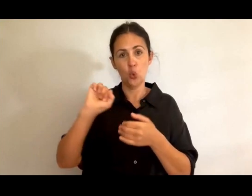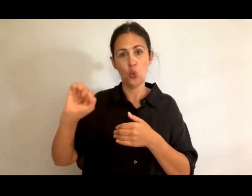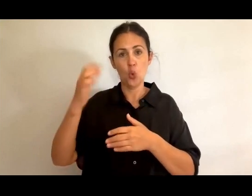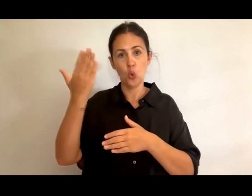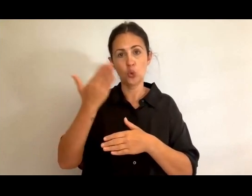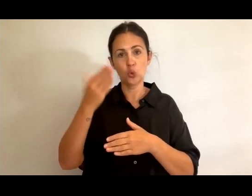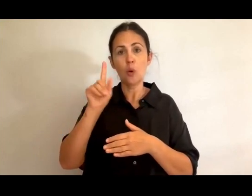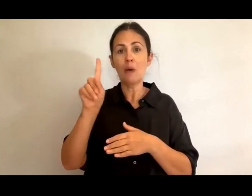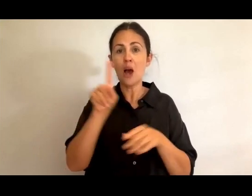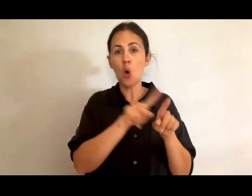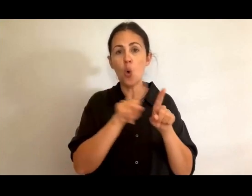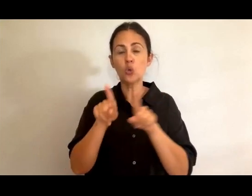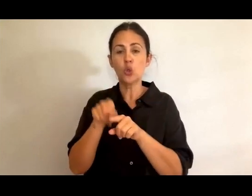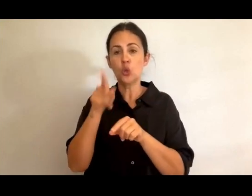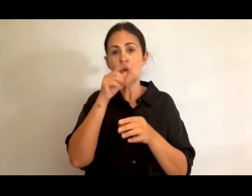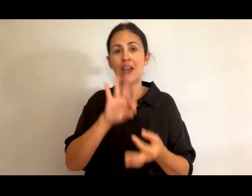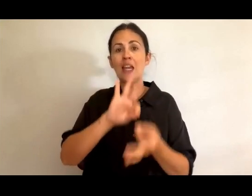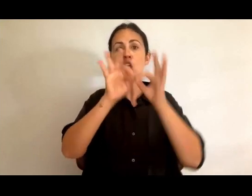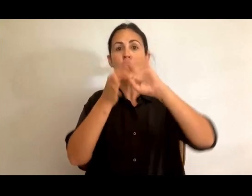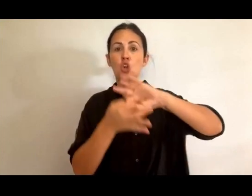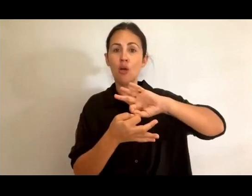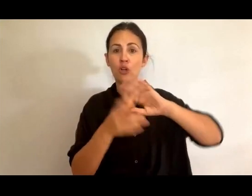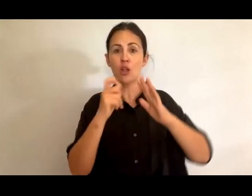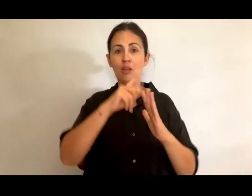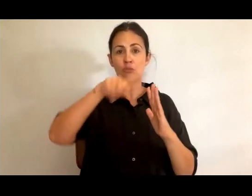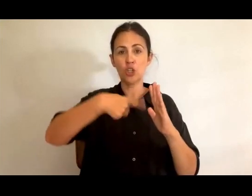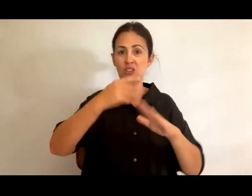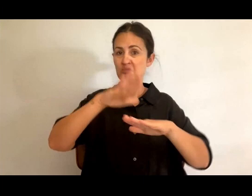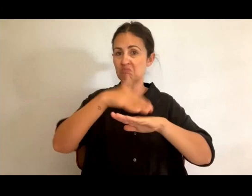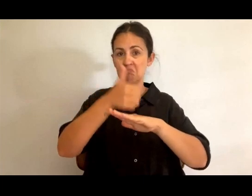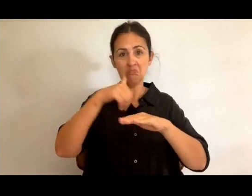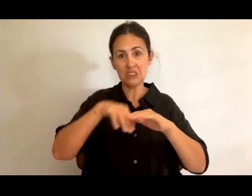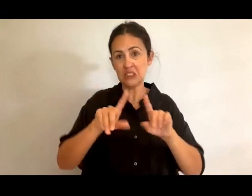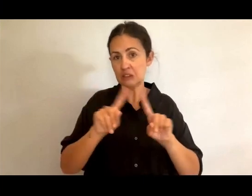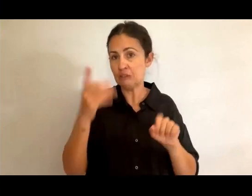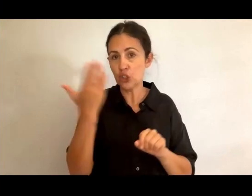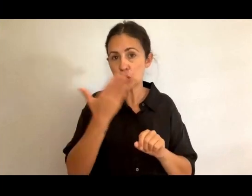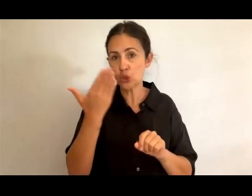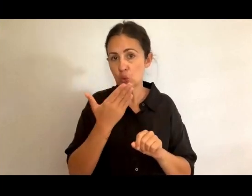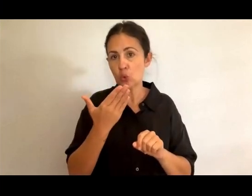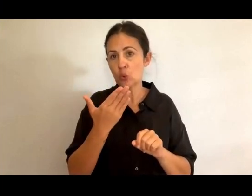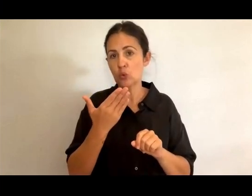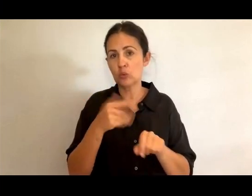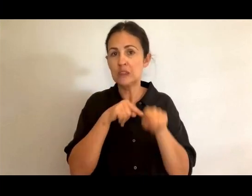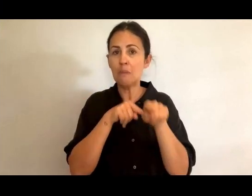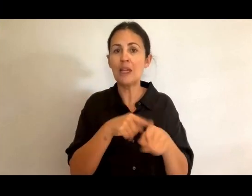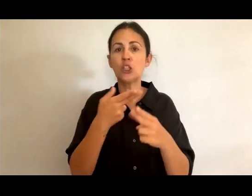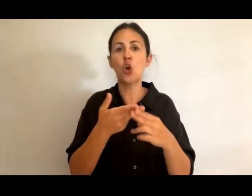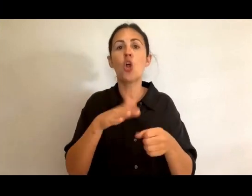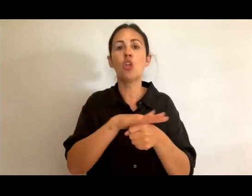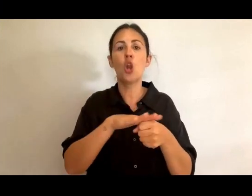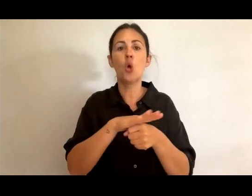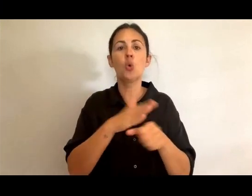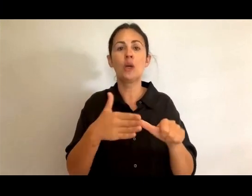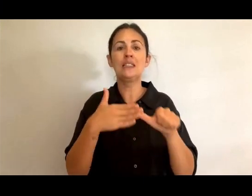put into other schools based on location and Indigenous knowledge in those areas. It was a Year 11